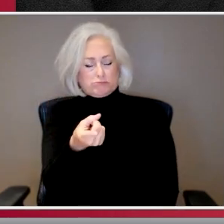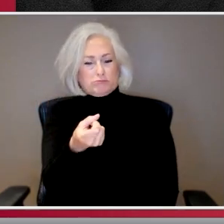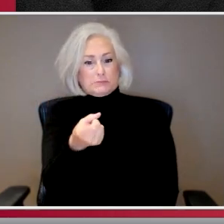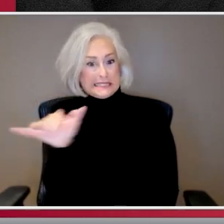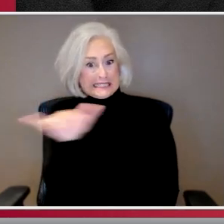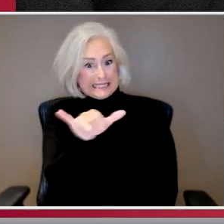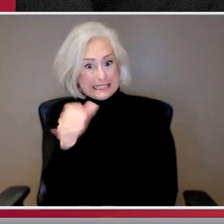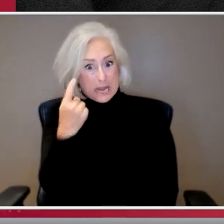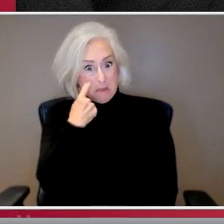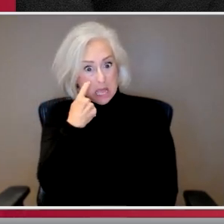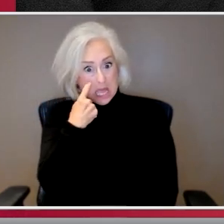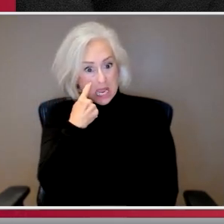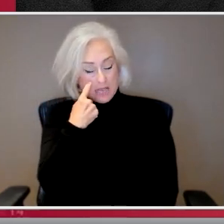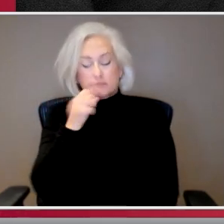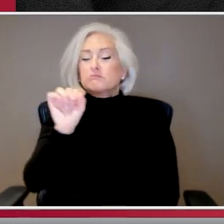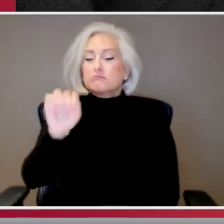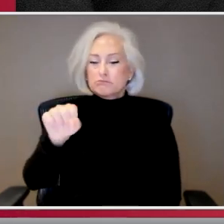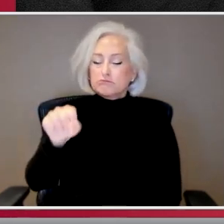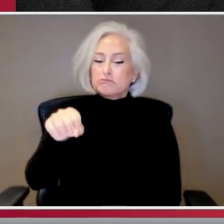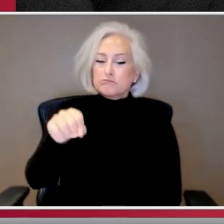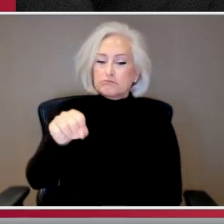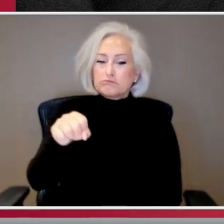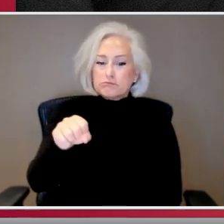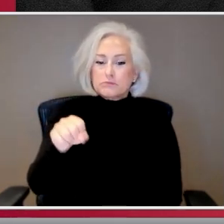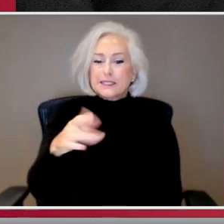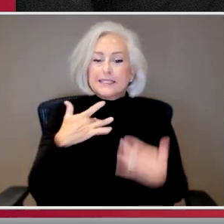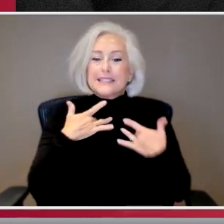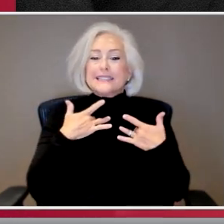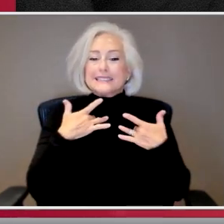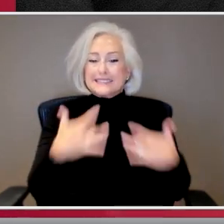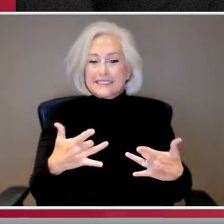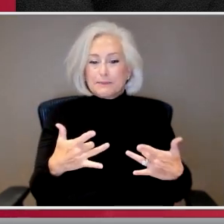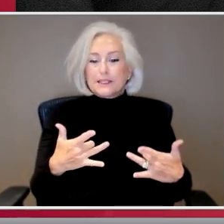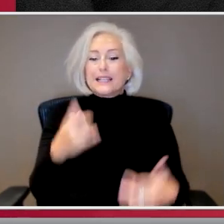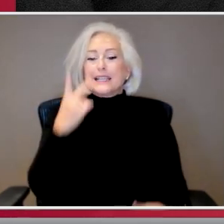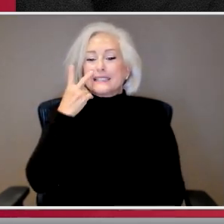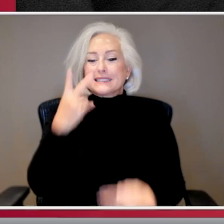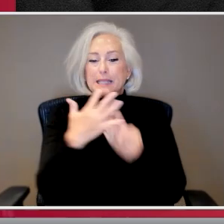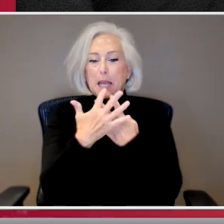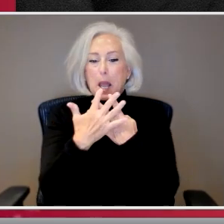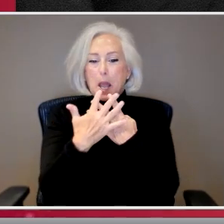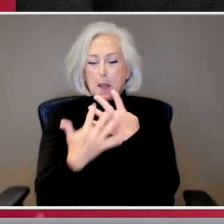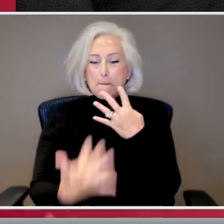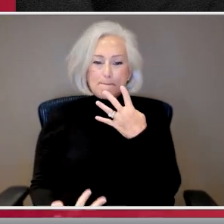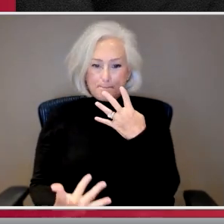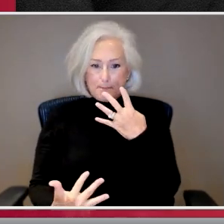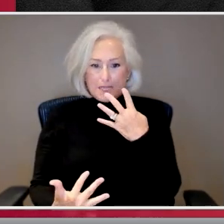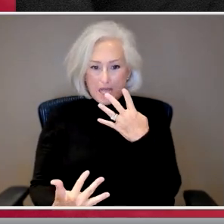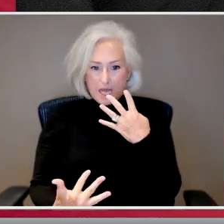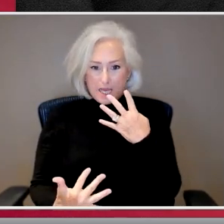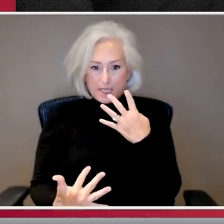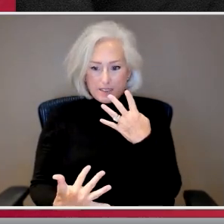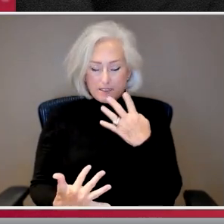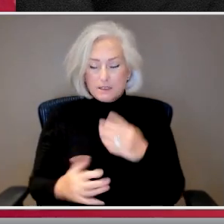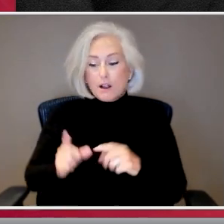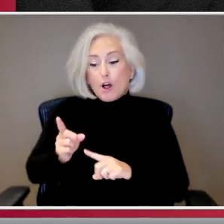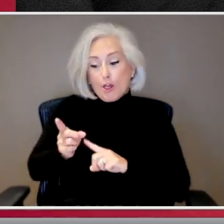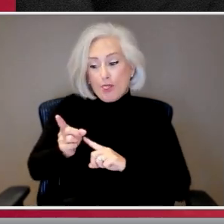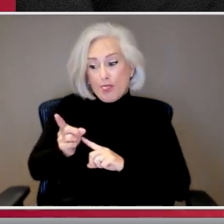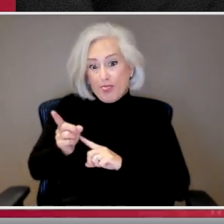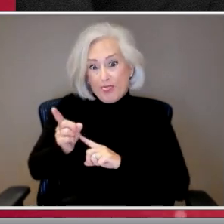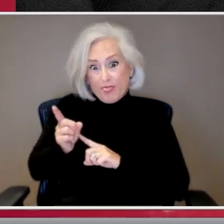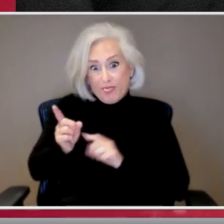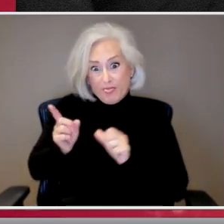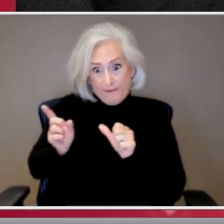same eye. So usually you see the blood flow, and that like the first image was around like a minute or so. Right. This is like approximately